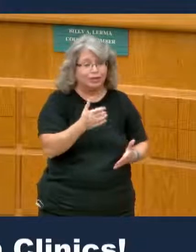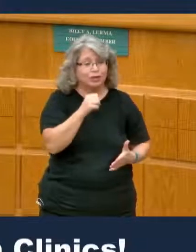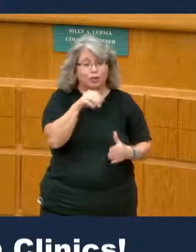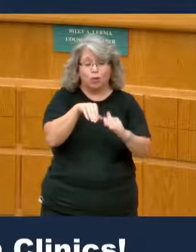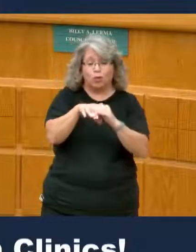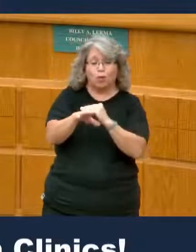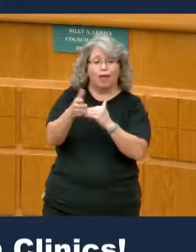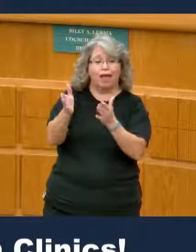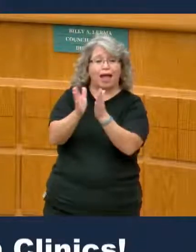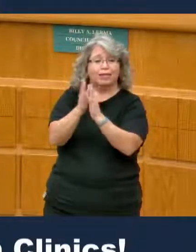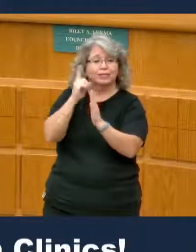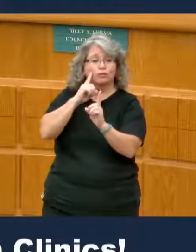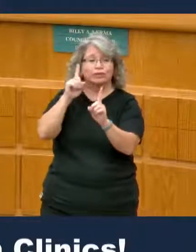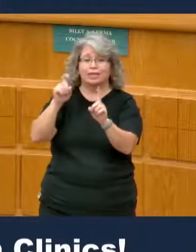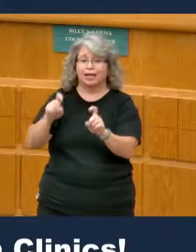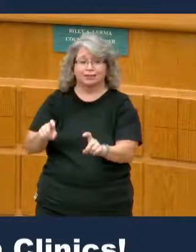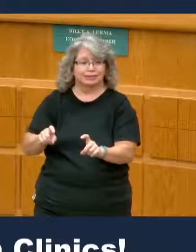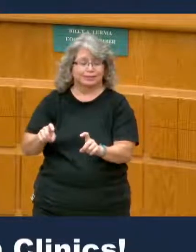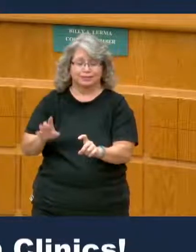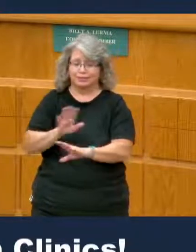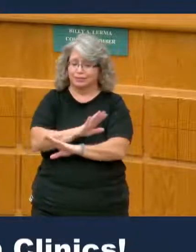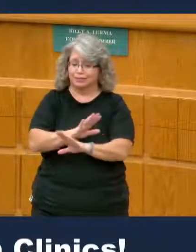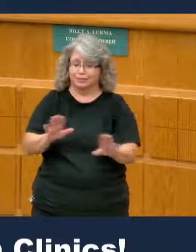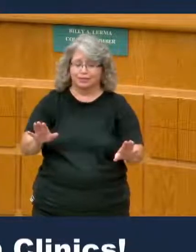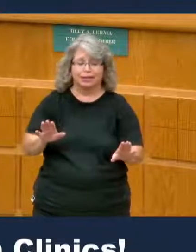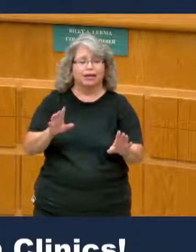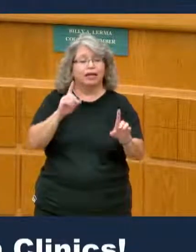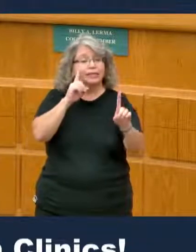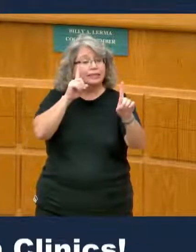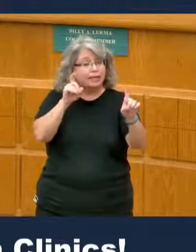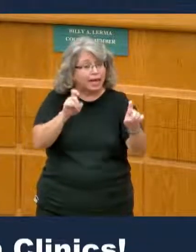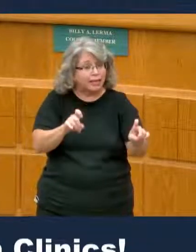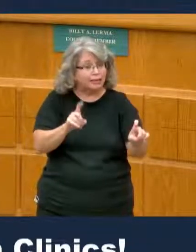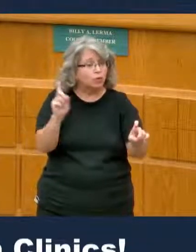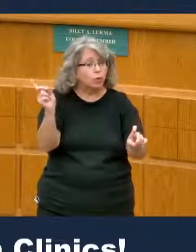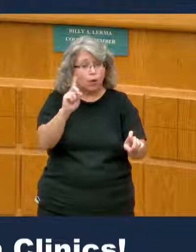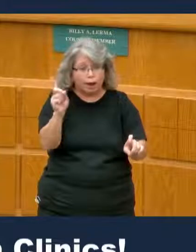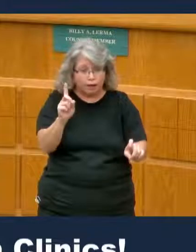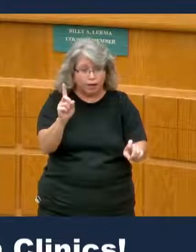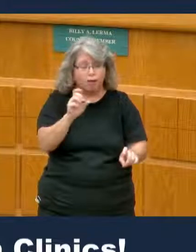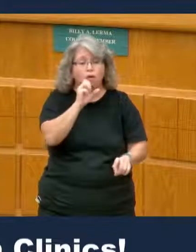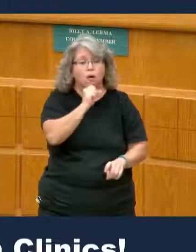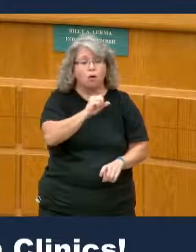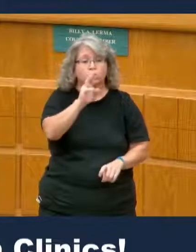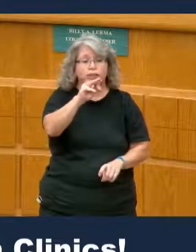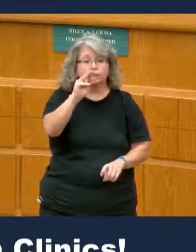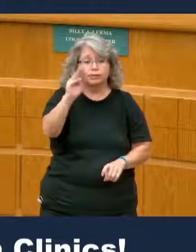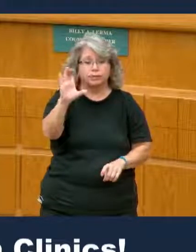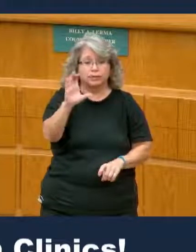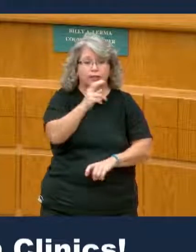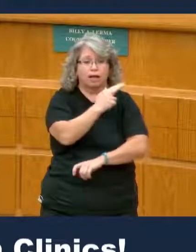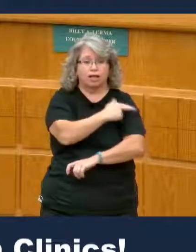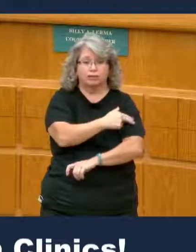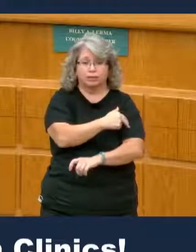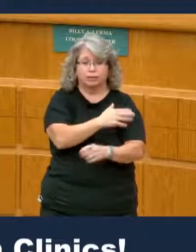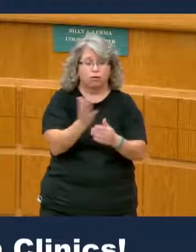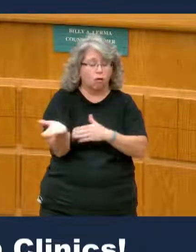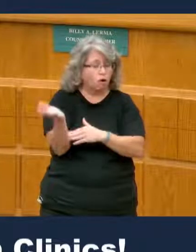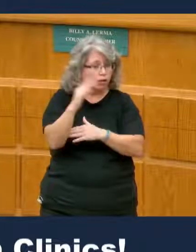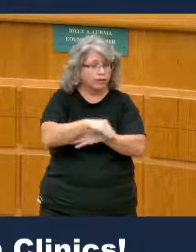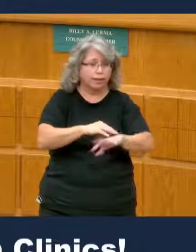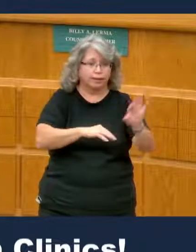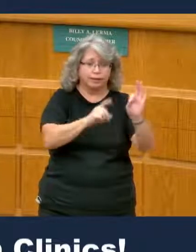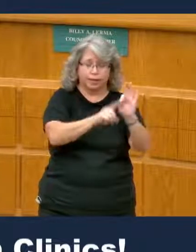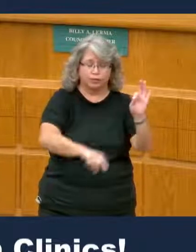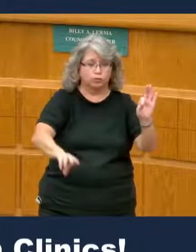Because that's not where we do it. We do it at the Old Memorial Hospital, and we're doing it all day long to meet the demand of people that are wanting to